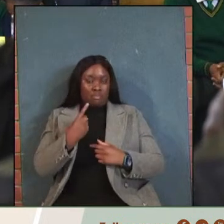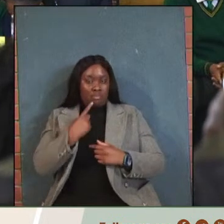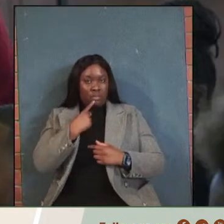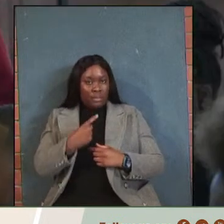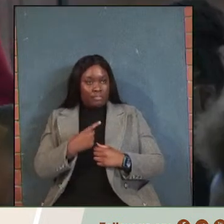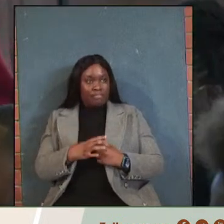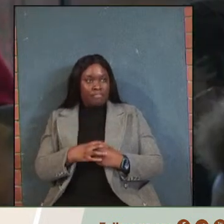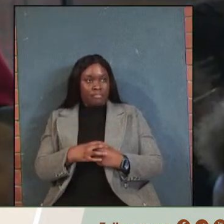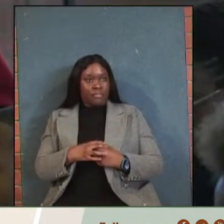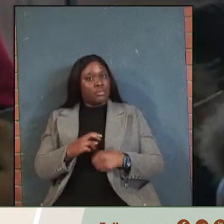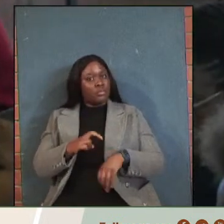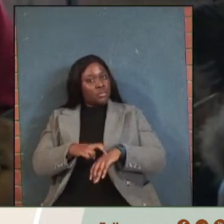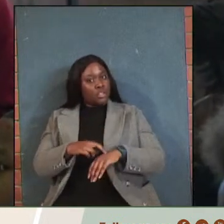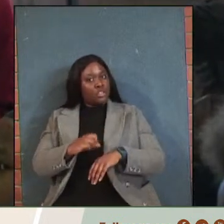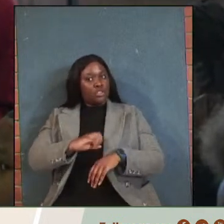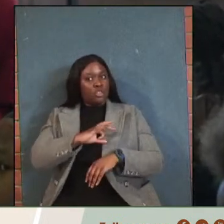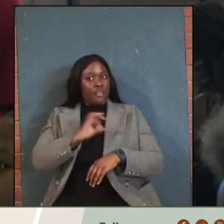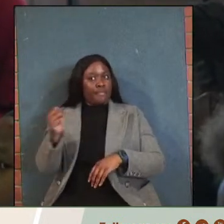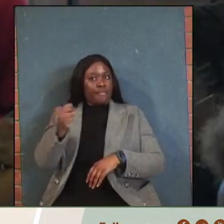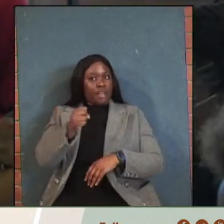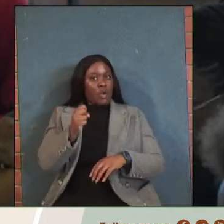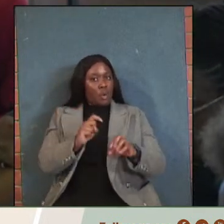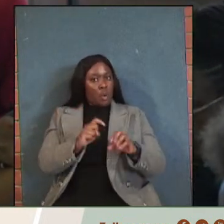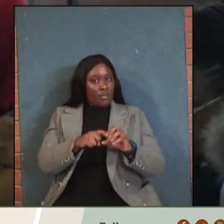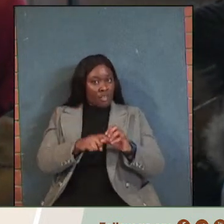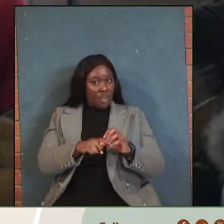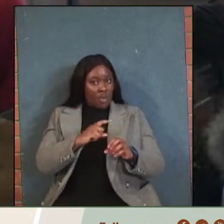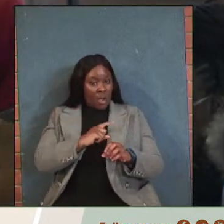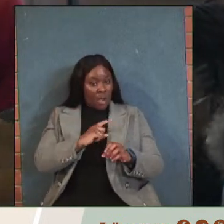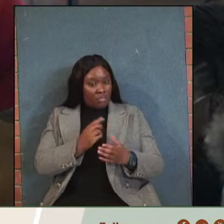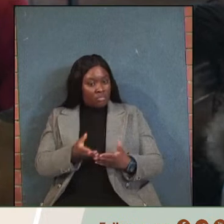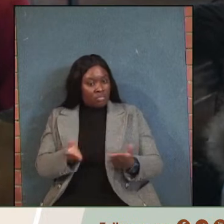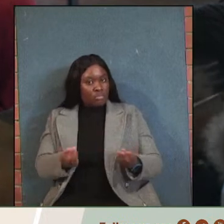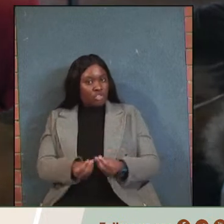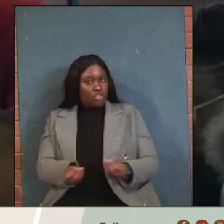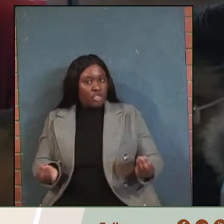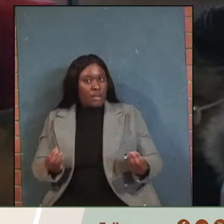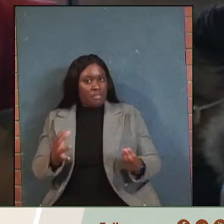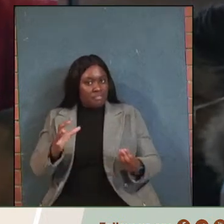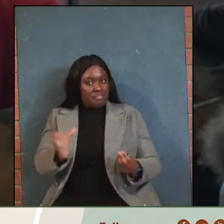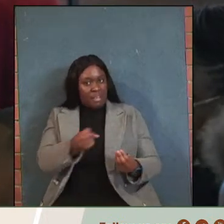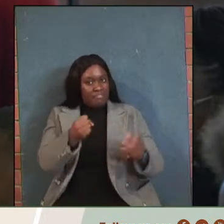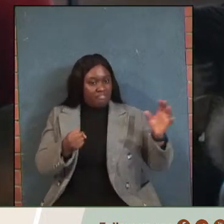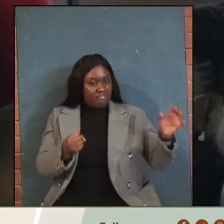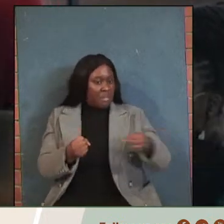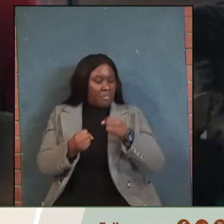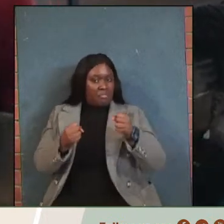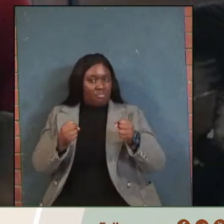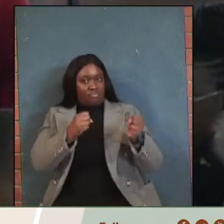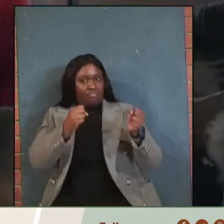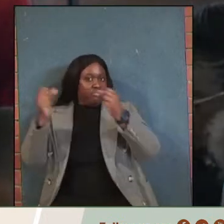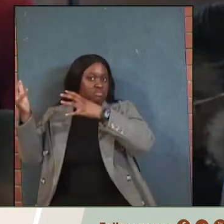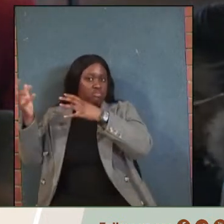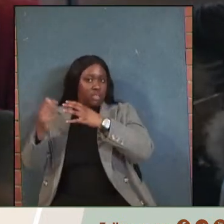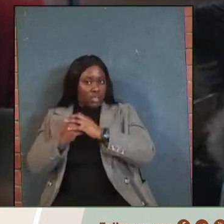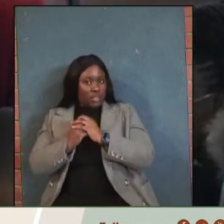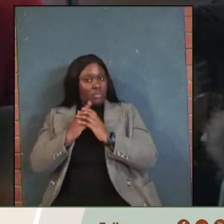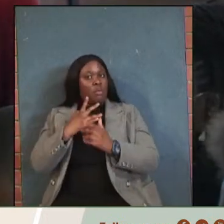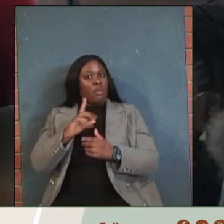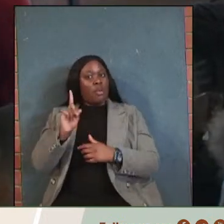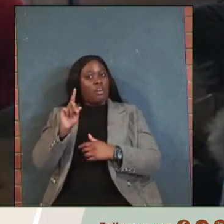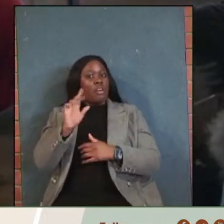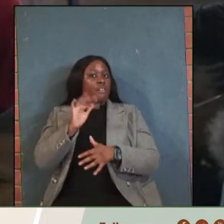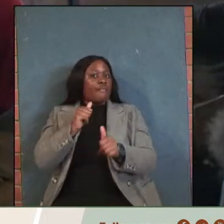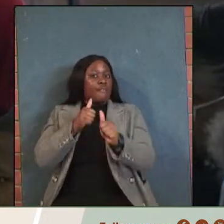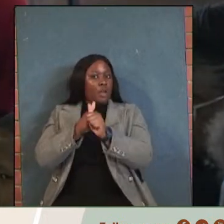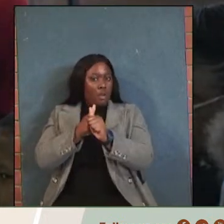need qualified staff as there is a case of child abduction. Maybe I didn't hear you correct, but my inquiry or my question really is